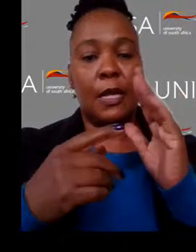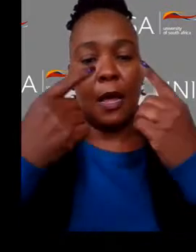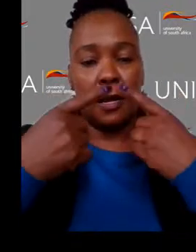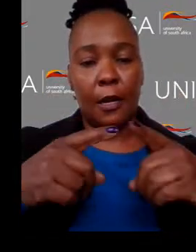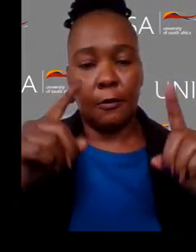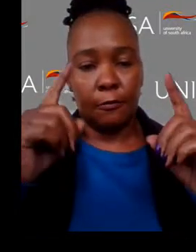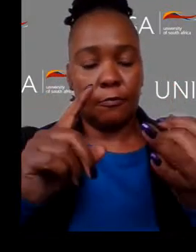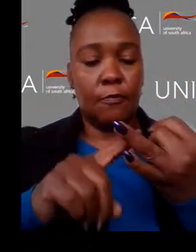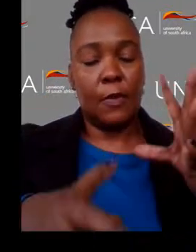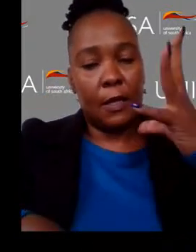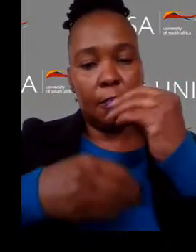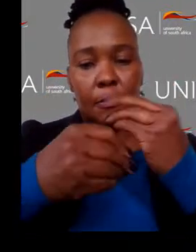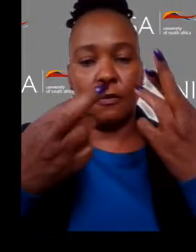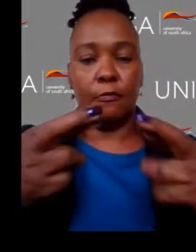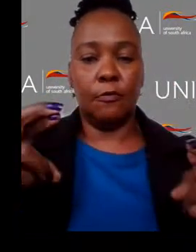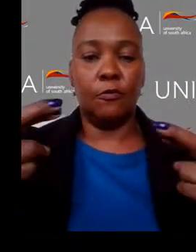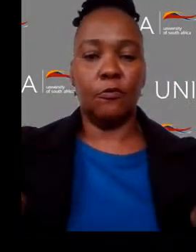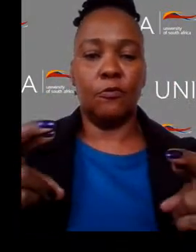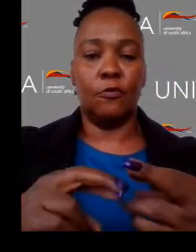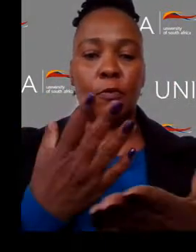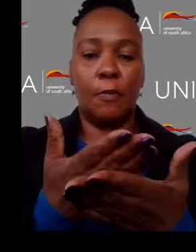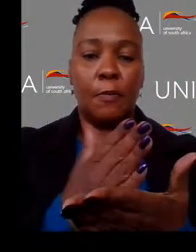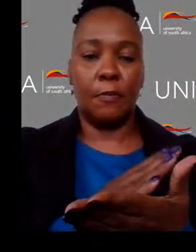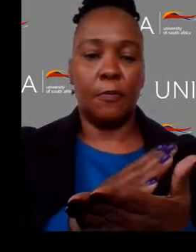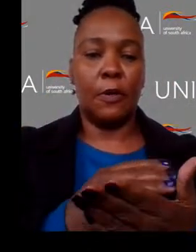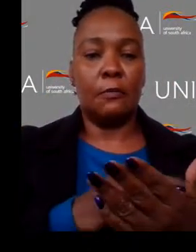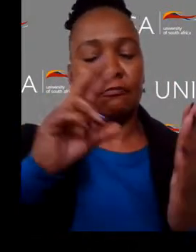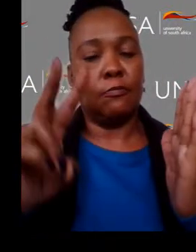and an additional resources page. And I really